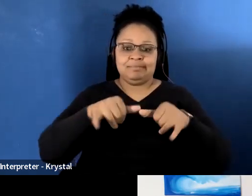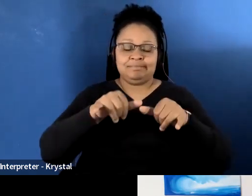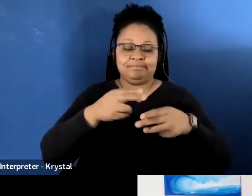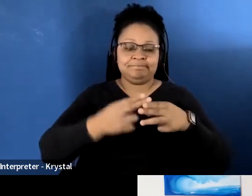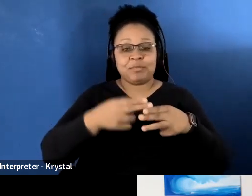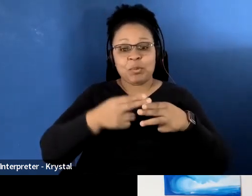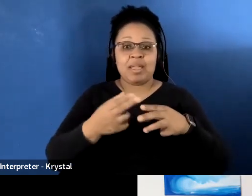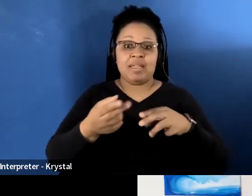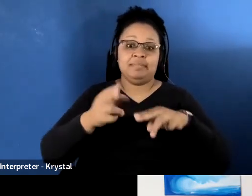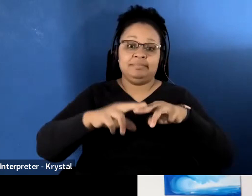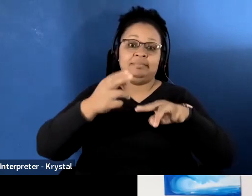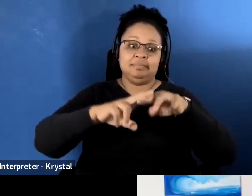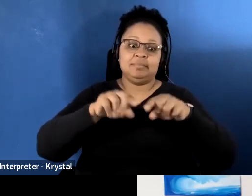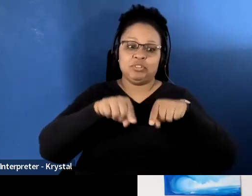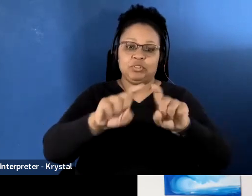time.